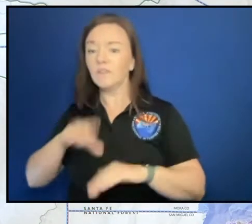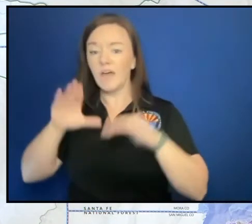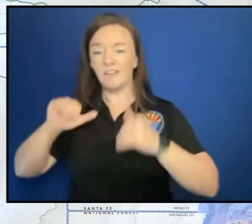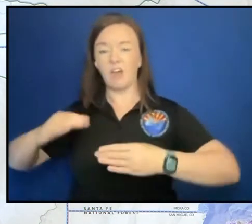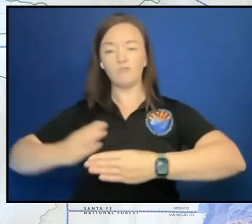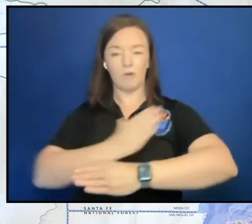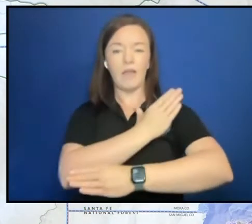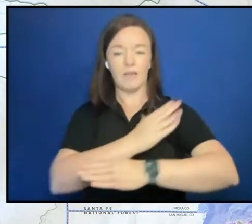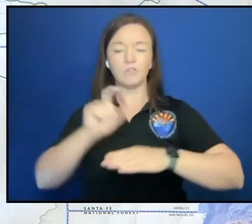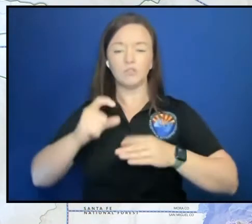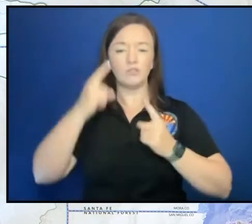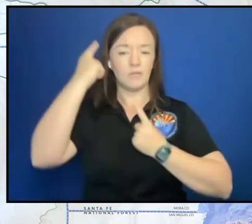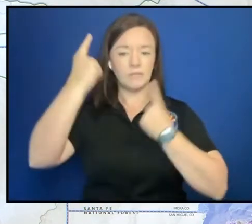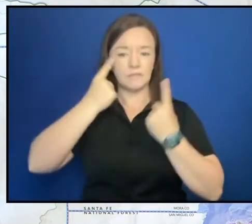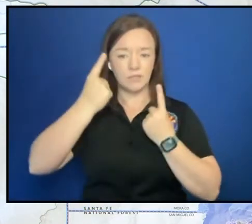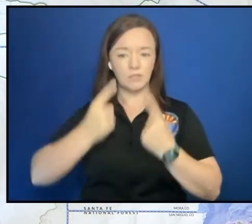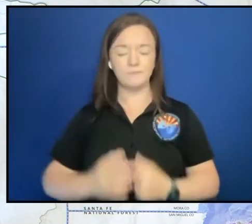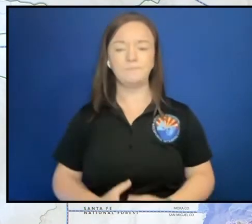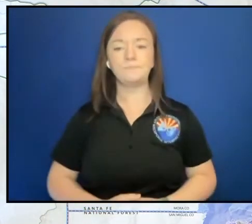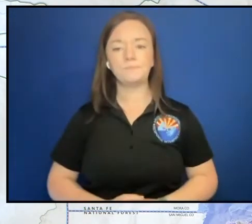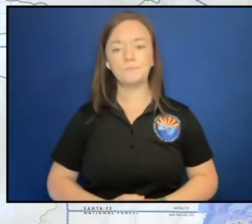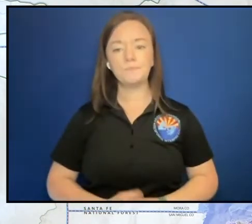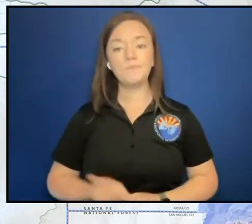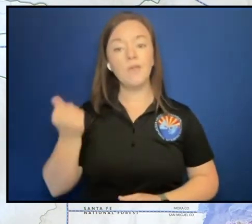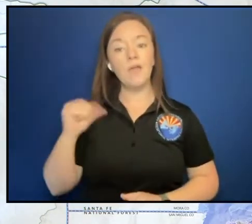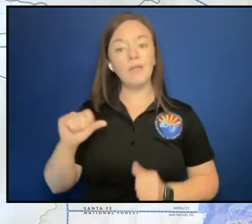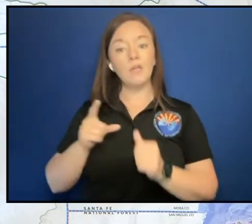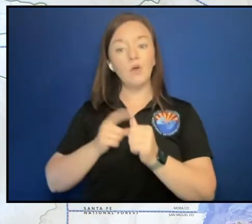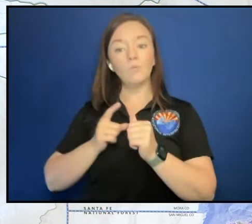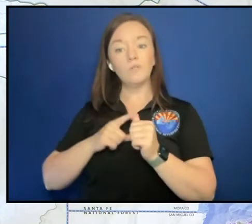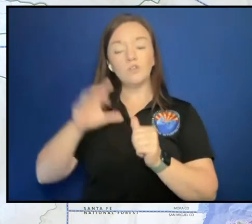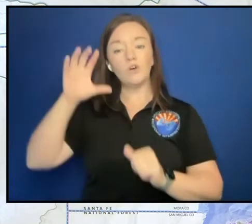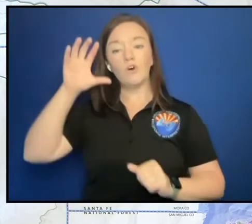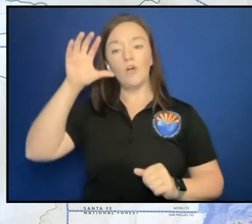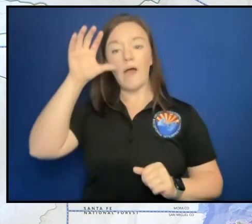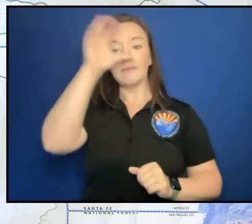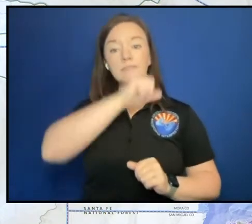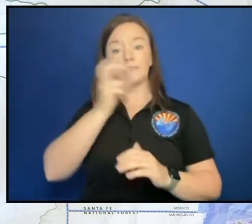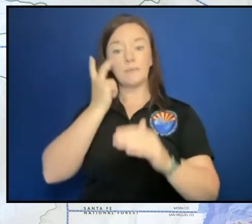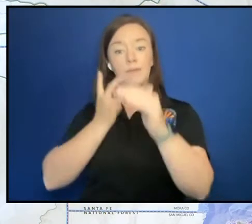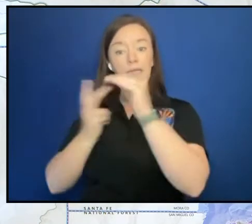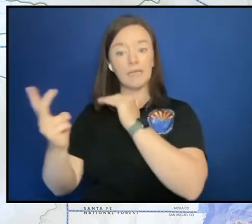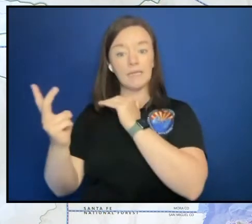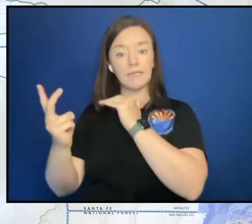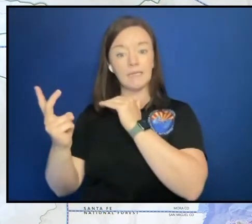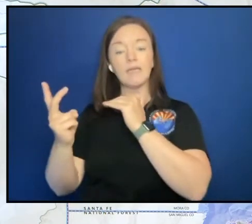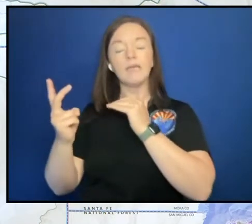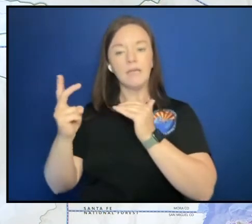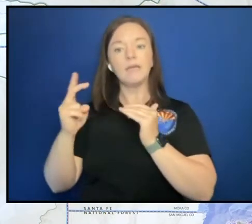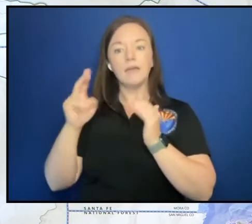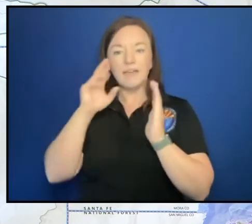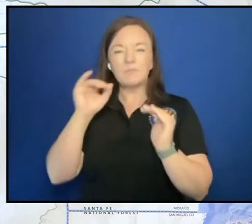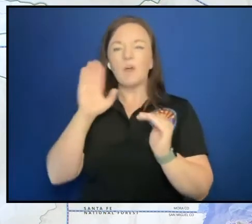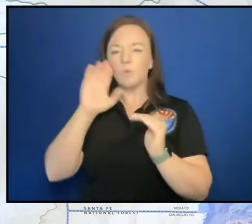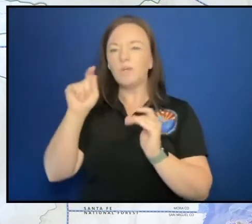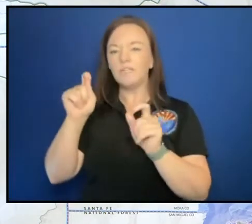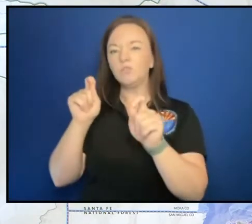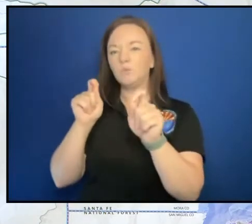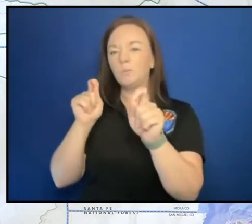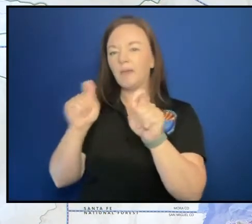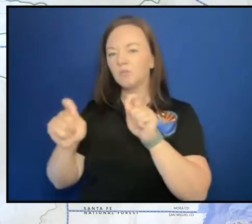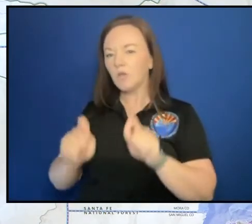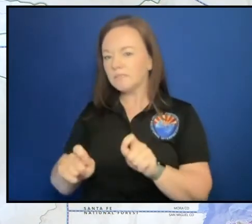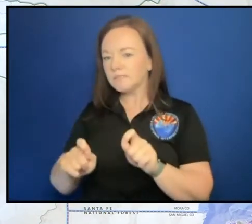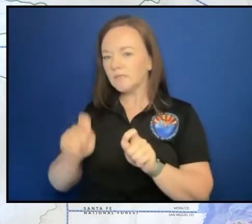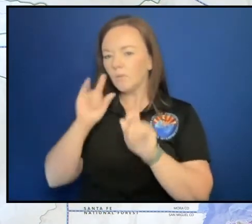whatever original estimates that are out there, that those are gonna need to be calibrated, and they will be calibrated over time. Could